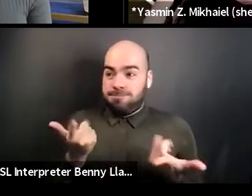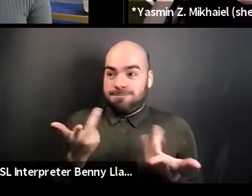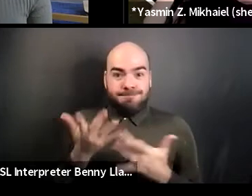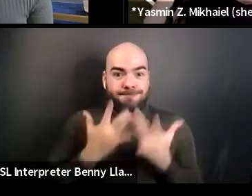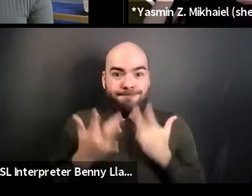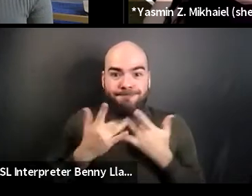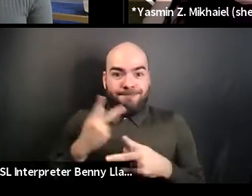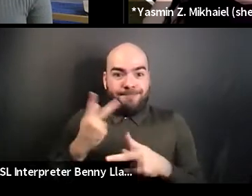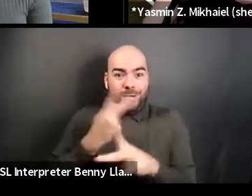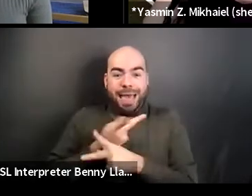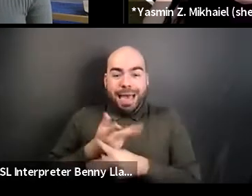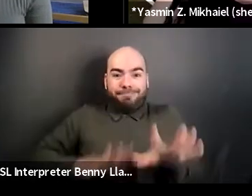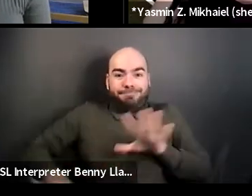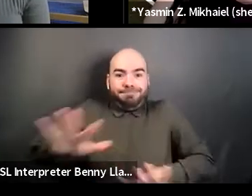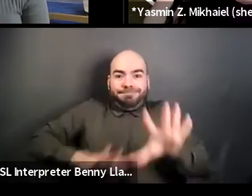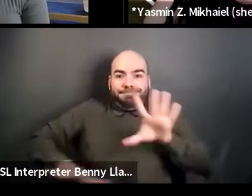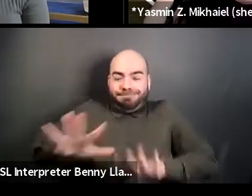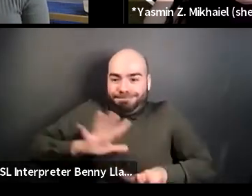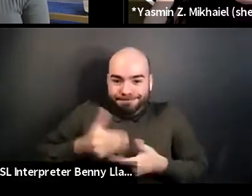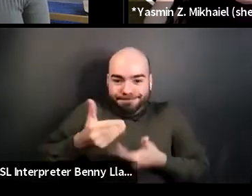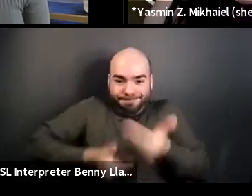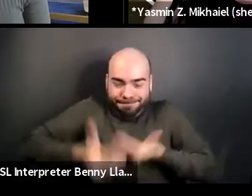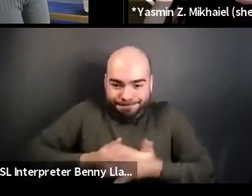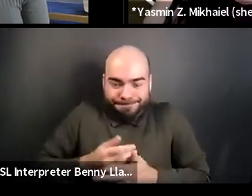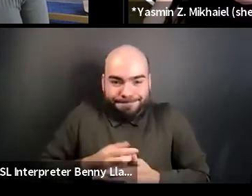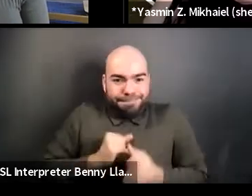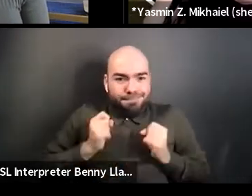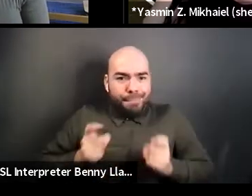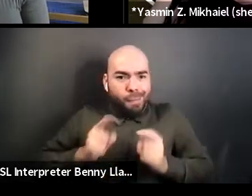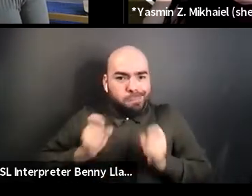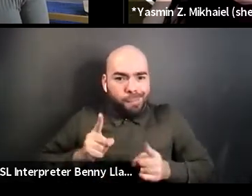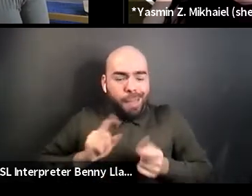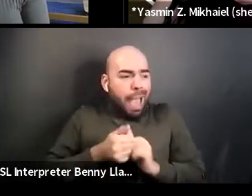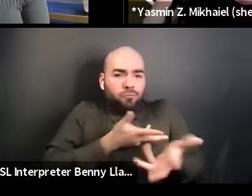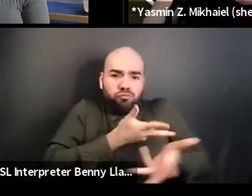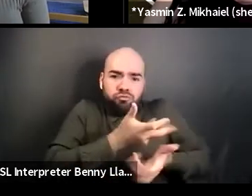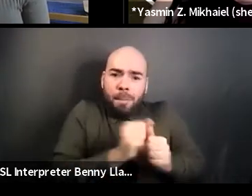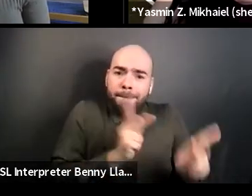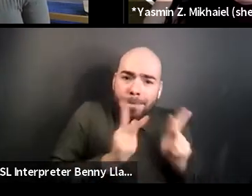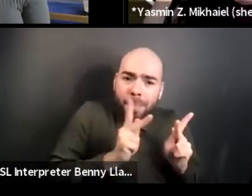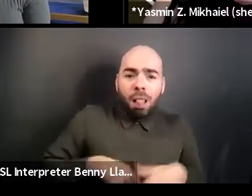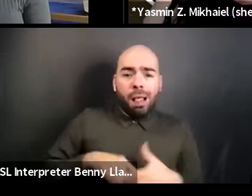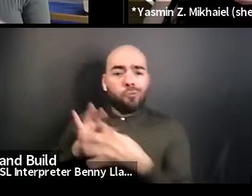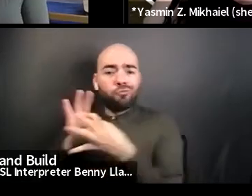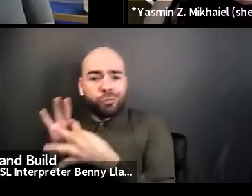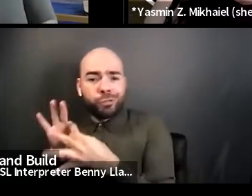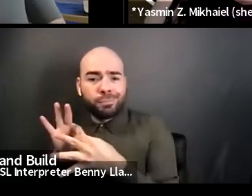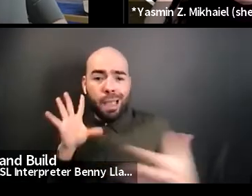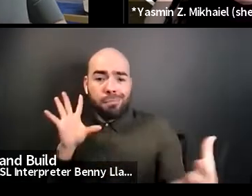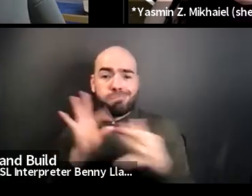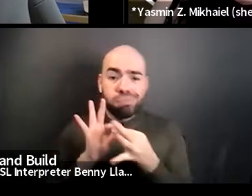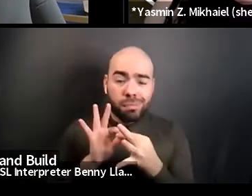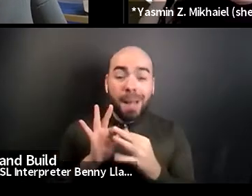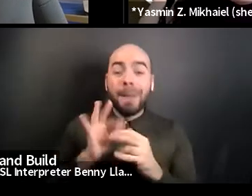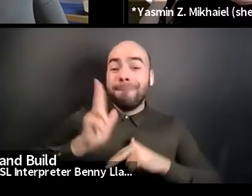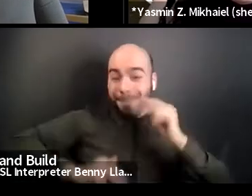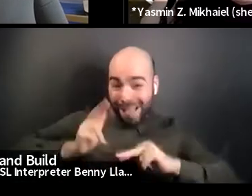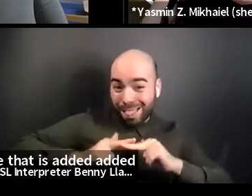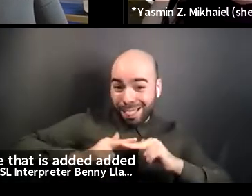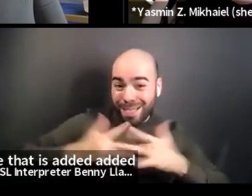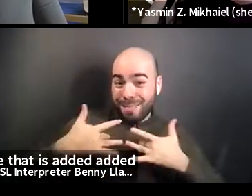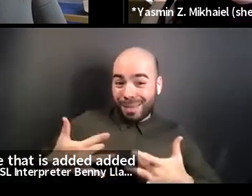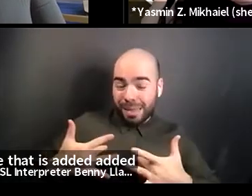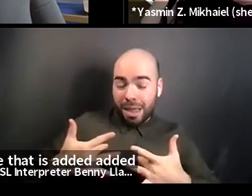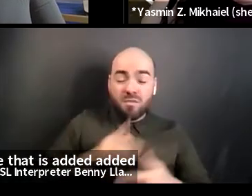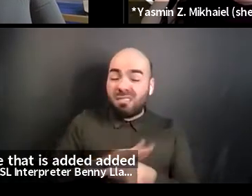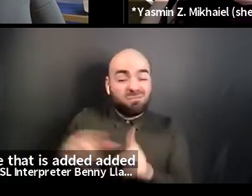just hold people and relationships and connect and build. Like that is at its heart, I